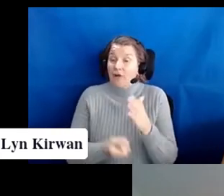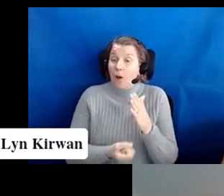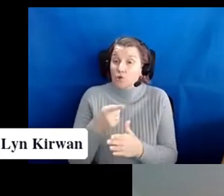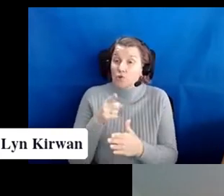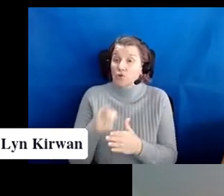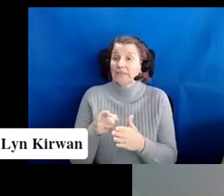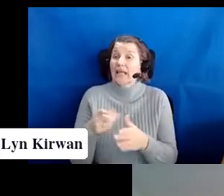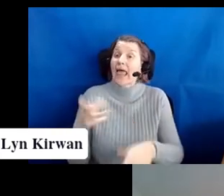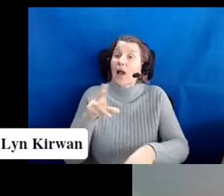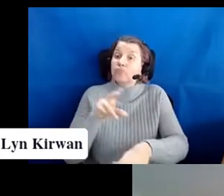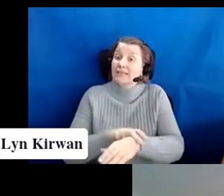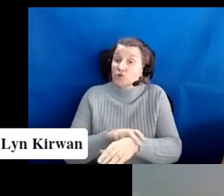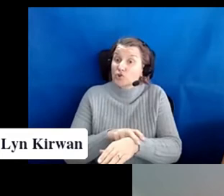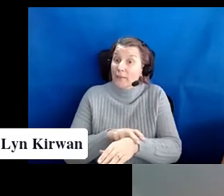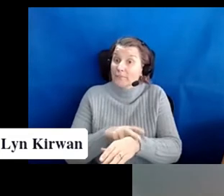as apprentices as well.